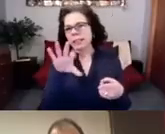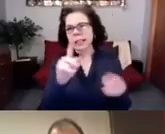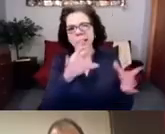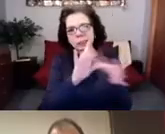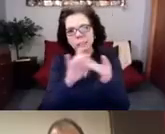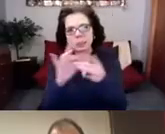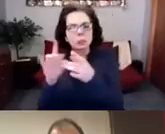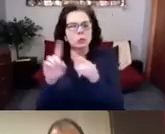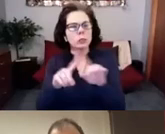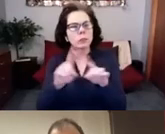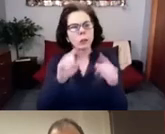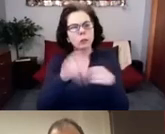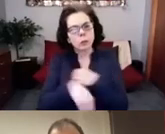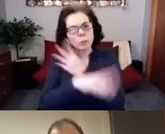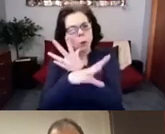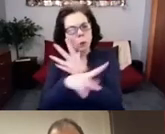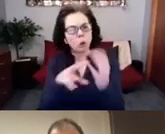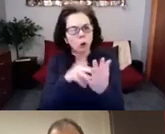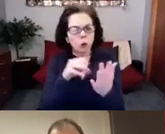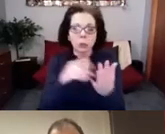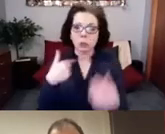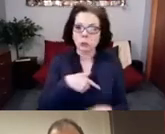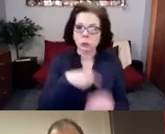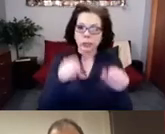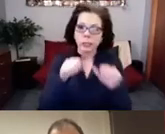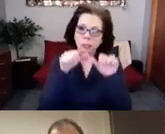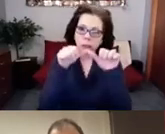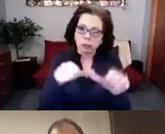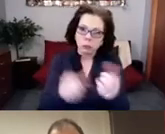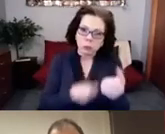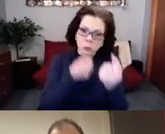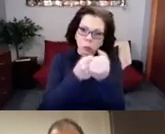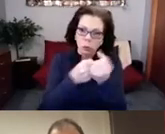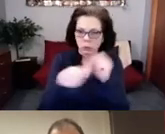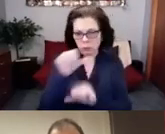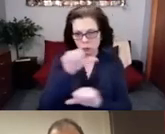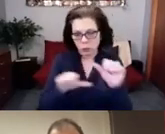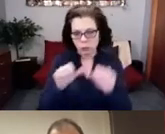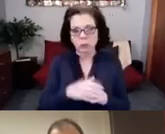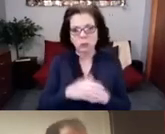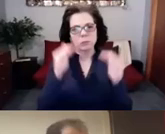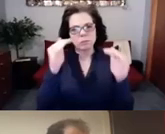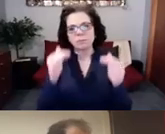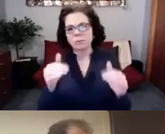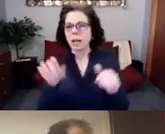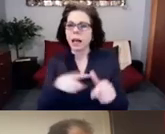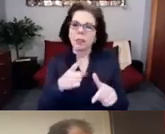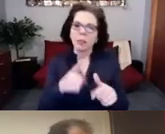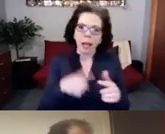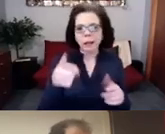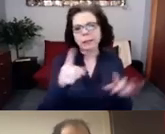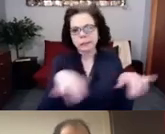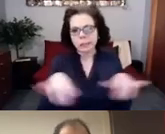learning so that we can make sure we can continue to support one another through this remote environment. And then some updates, obviously the standardized testing